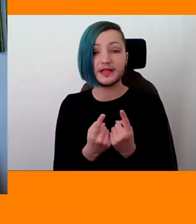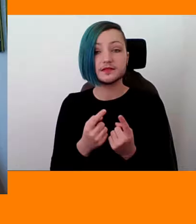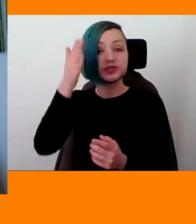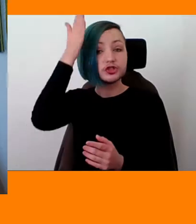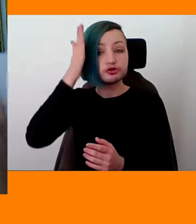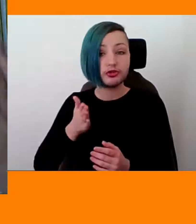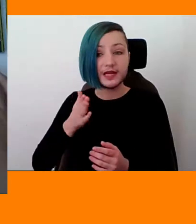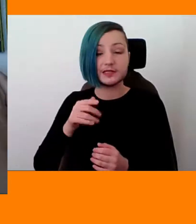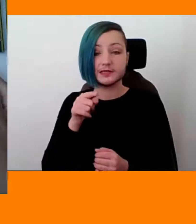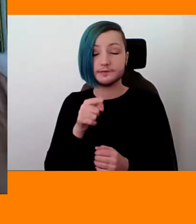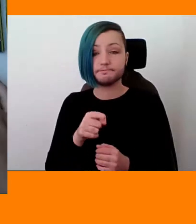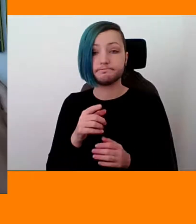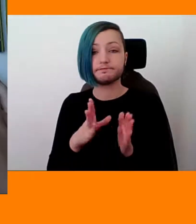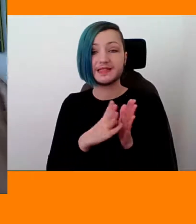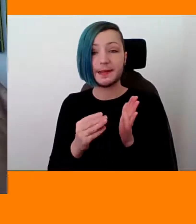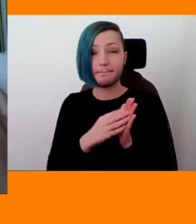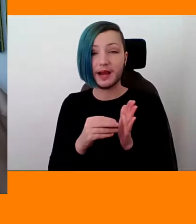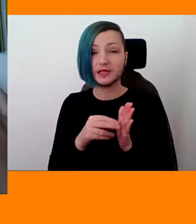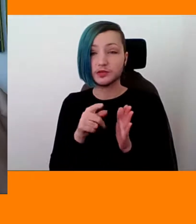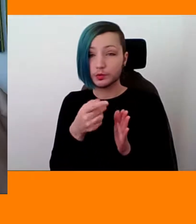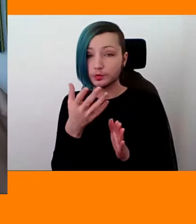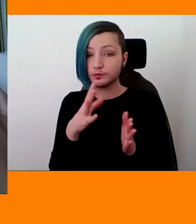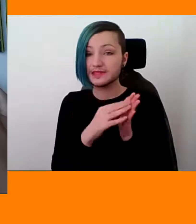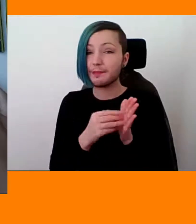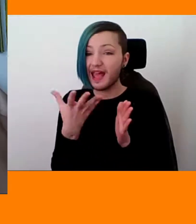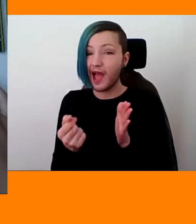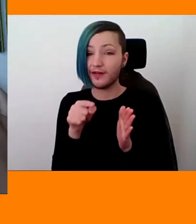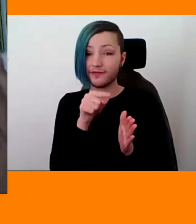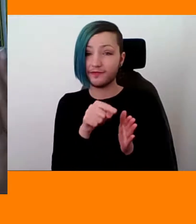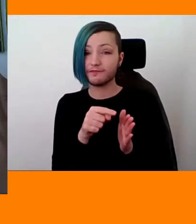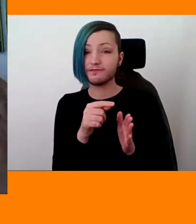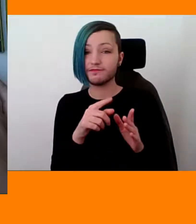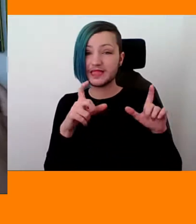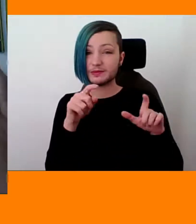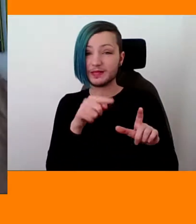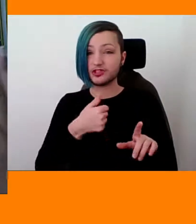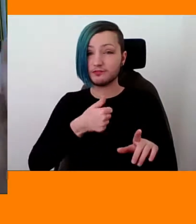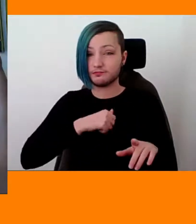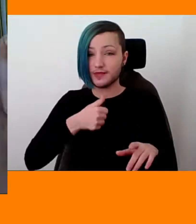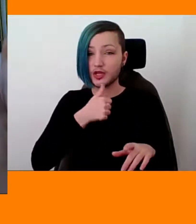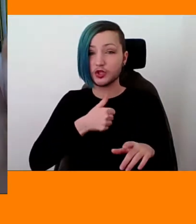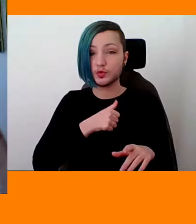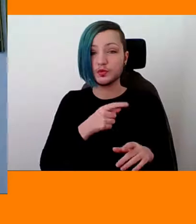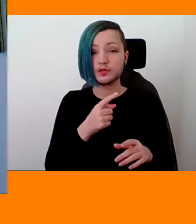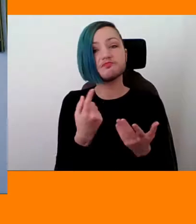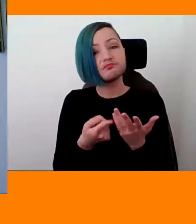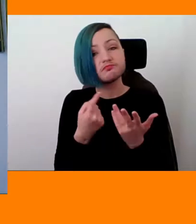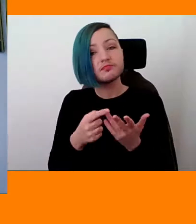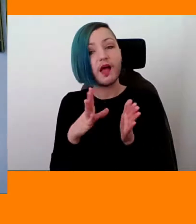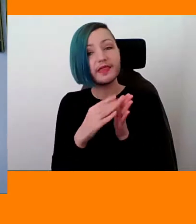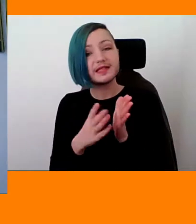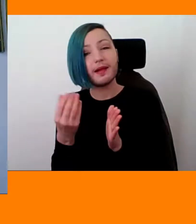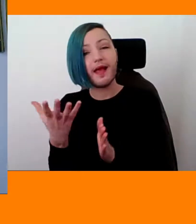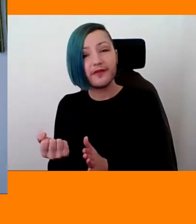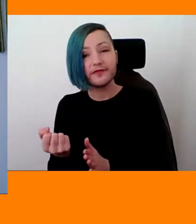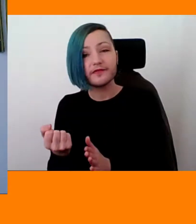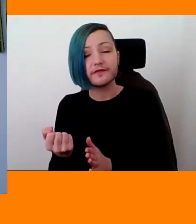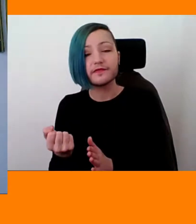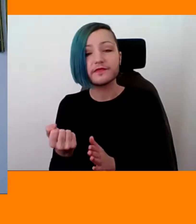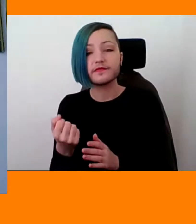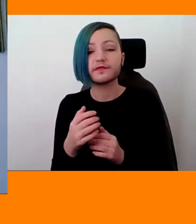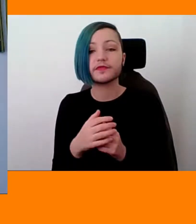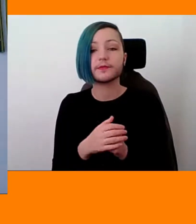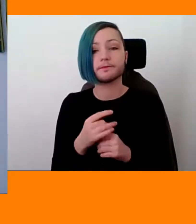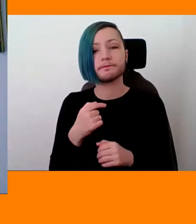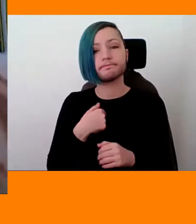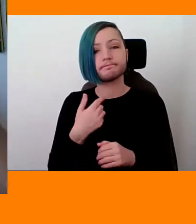hair. So if you've got a template, this is the one that I'm going to be working with. You have got options for other templates. I've